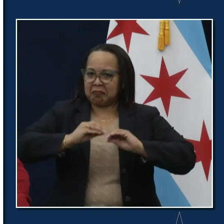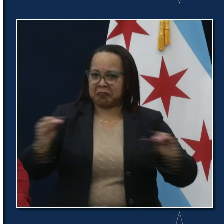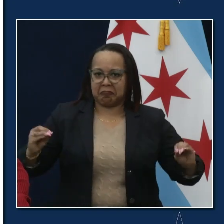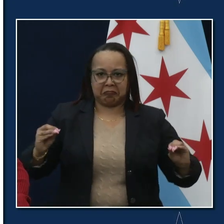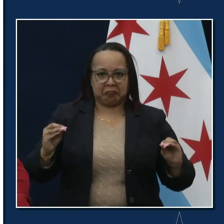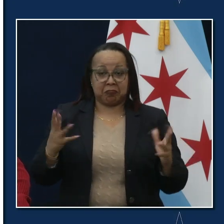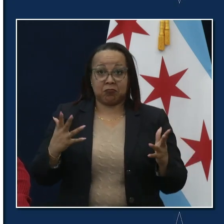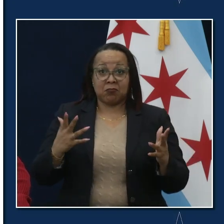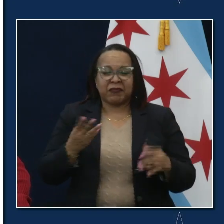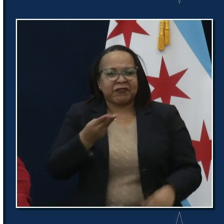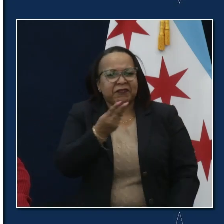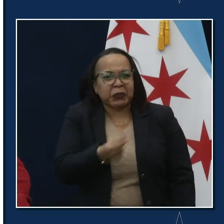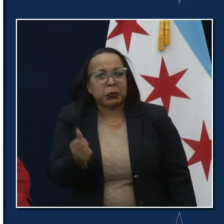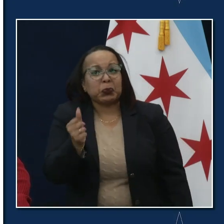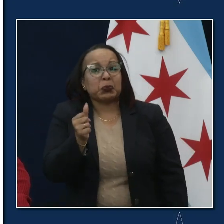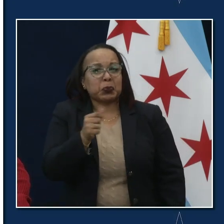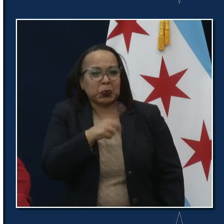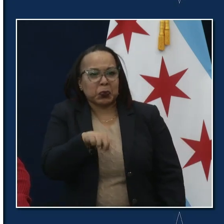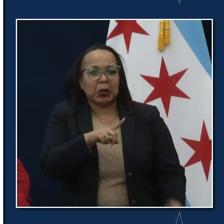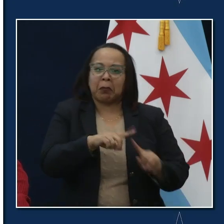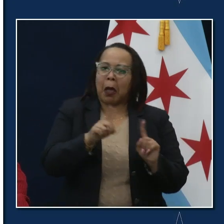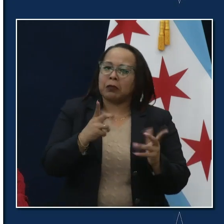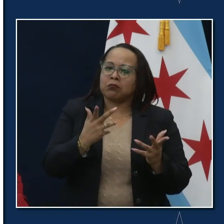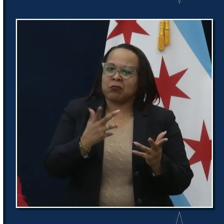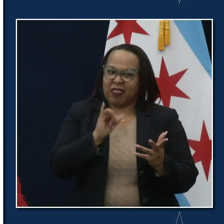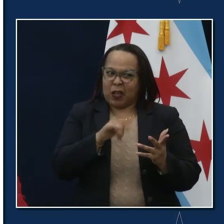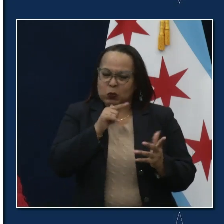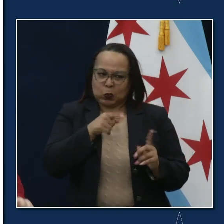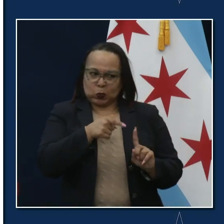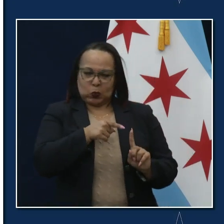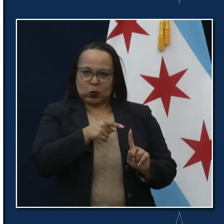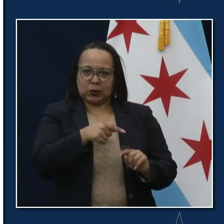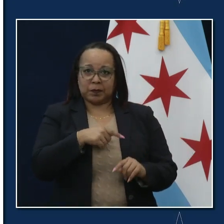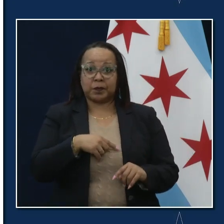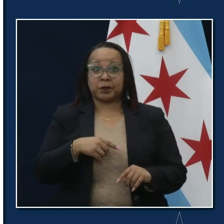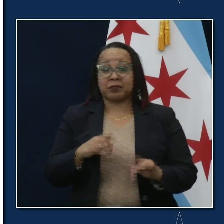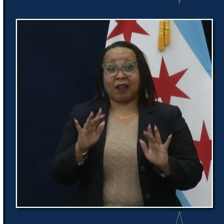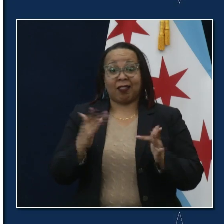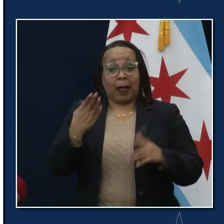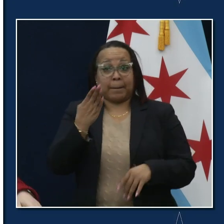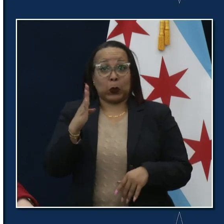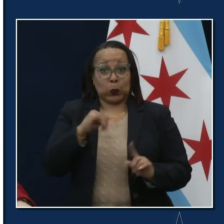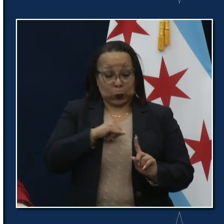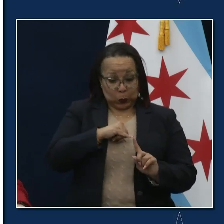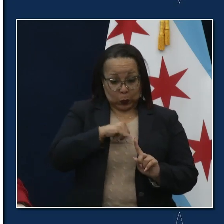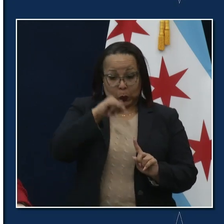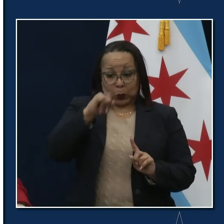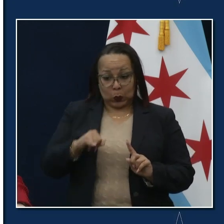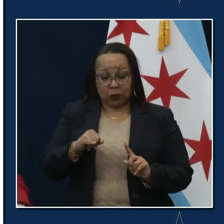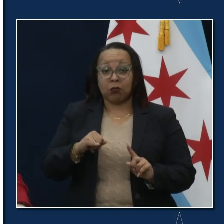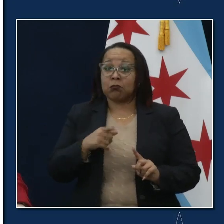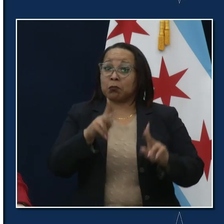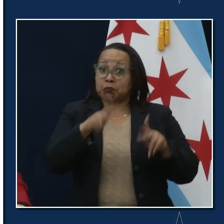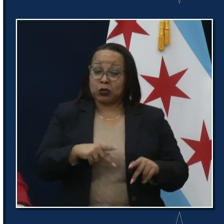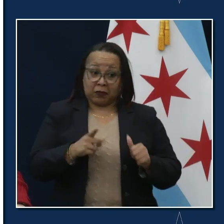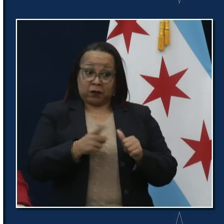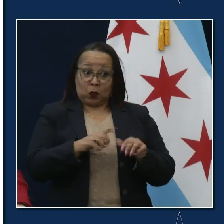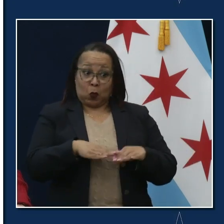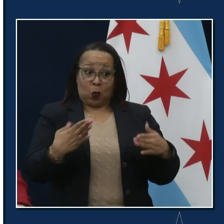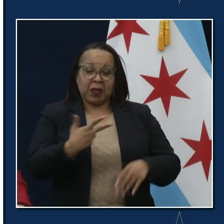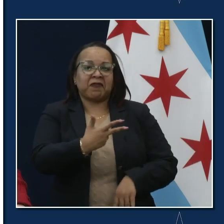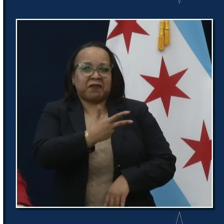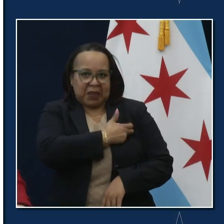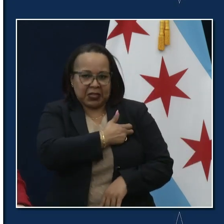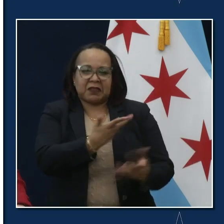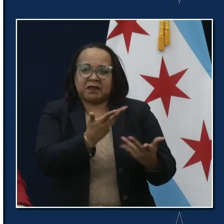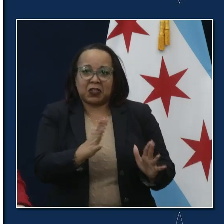not very many of those folks left, but that's who we're talking about. The light blue line are people who got their original vaccines, and